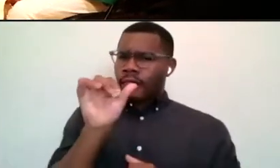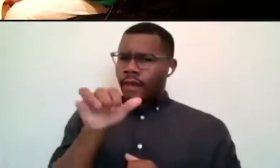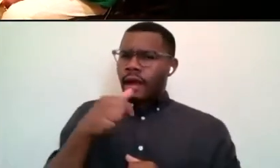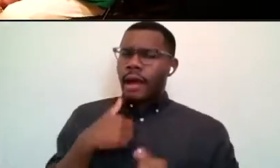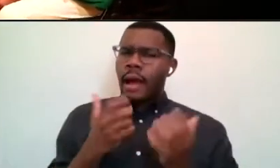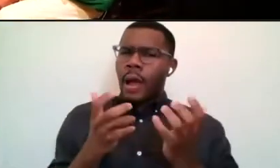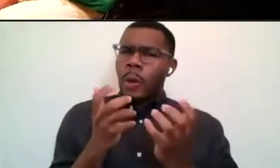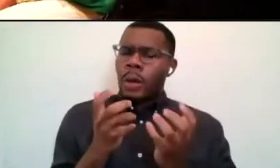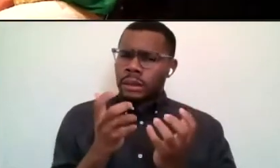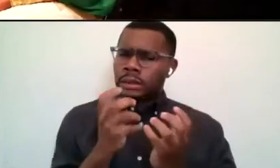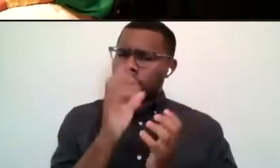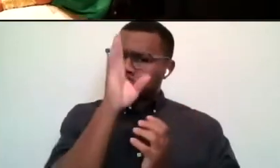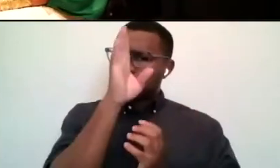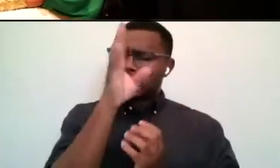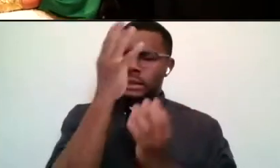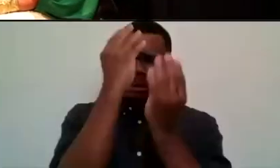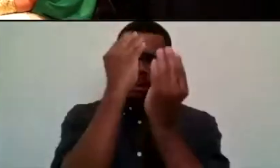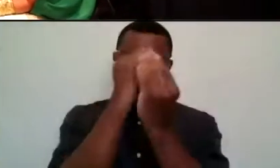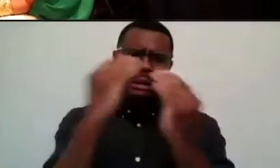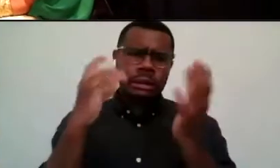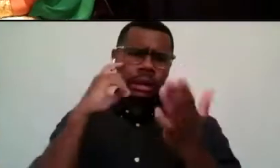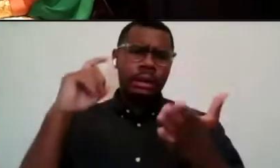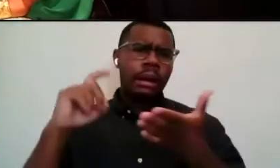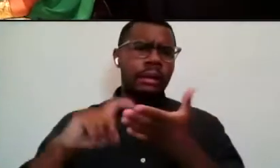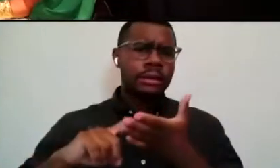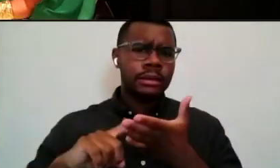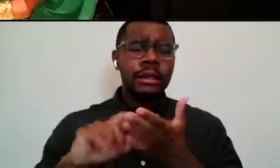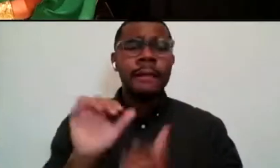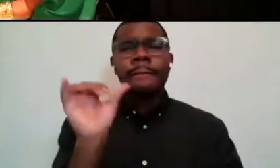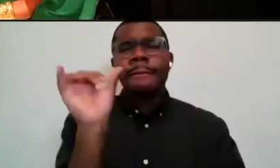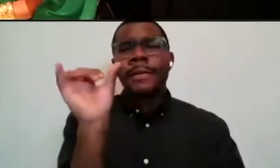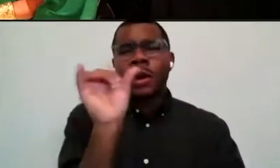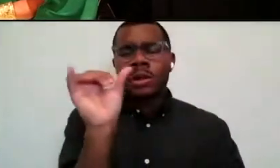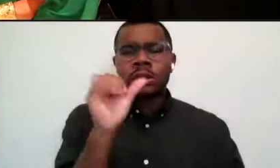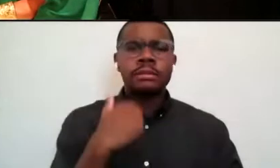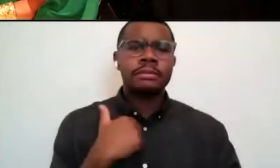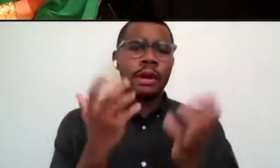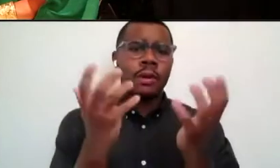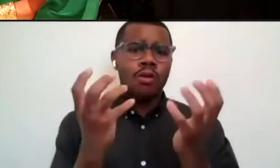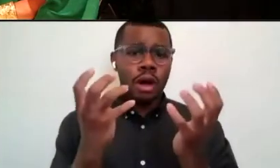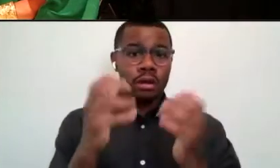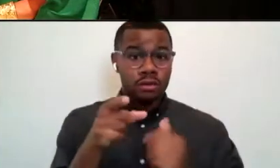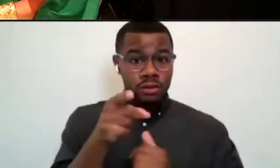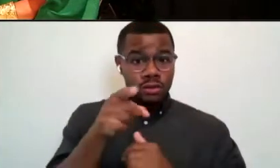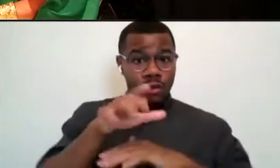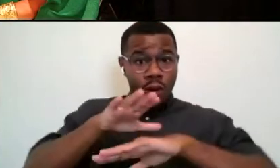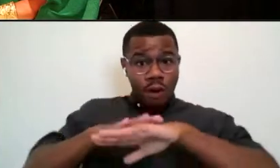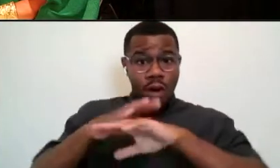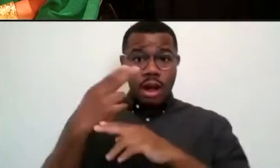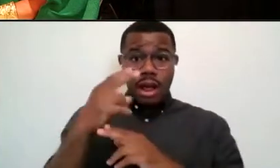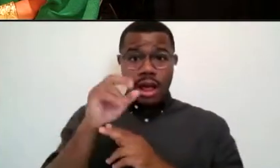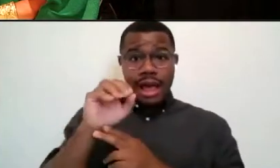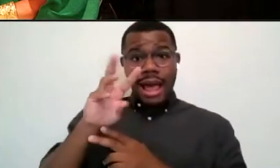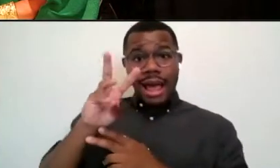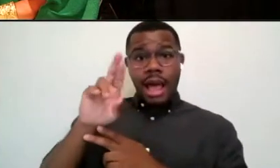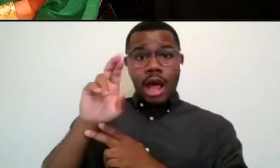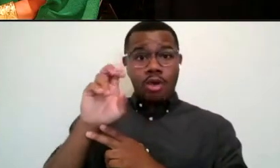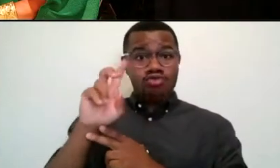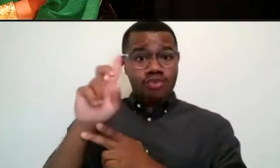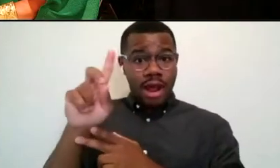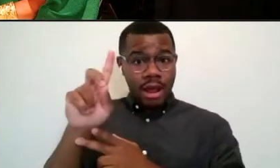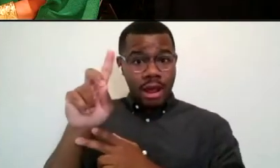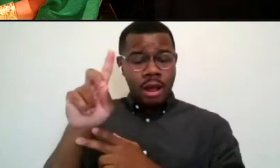acknowledge. But I also want to ask, you know, those of you who are on HowlRound can certainly go ahead and put some